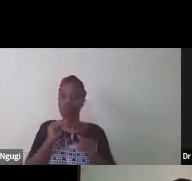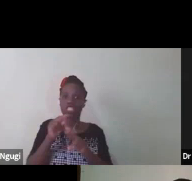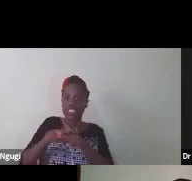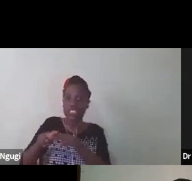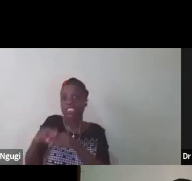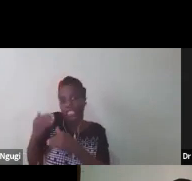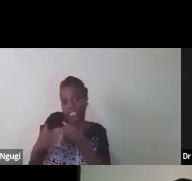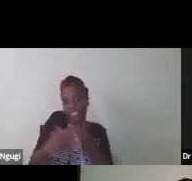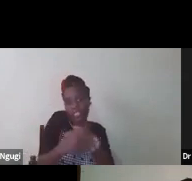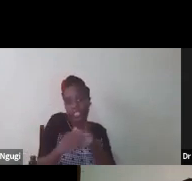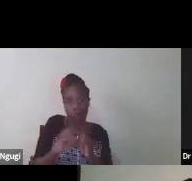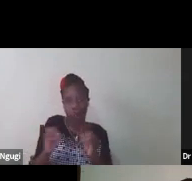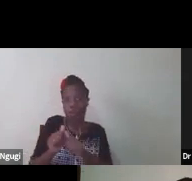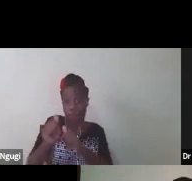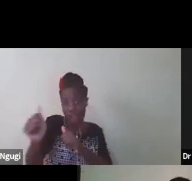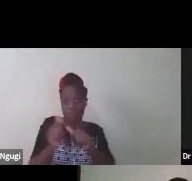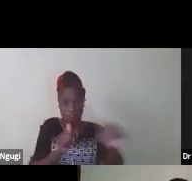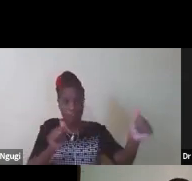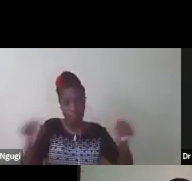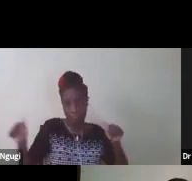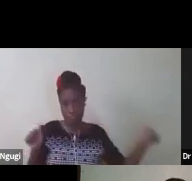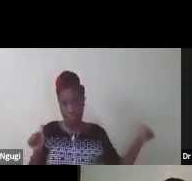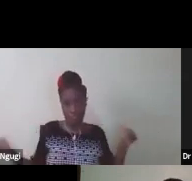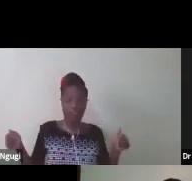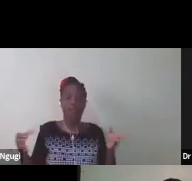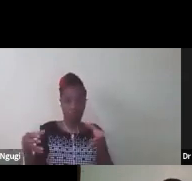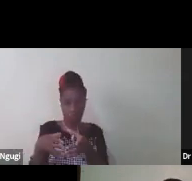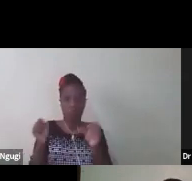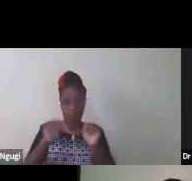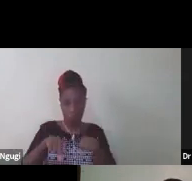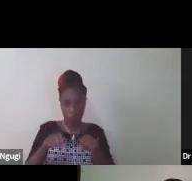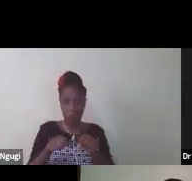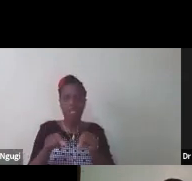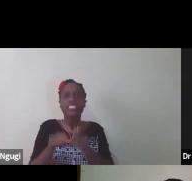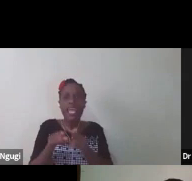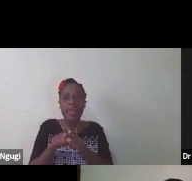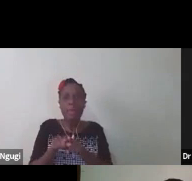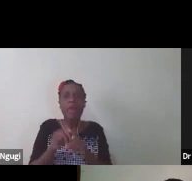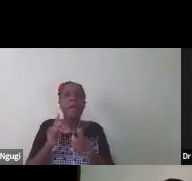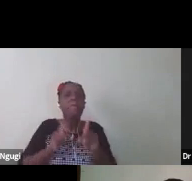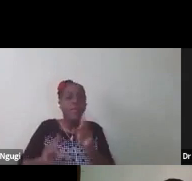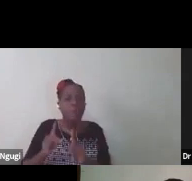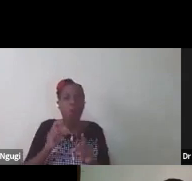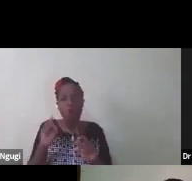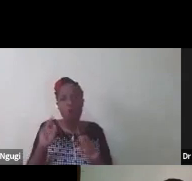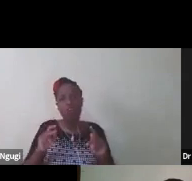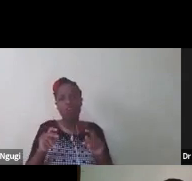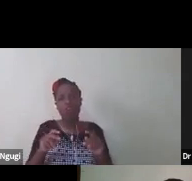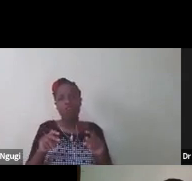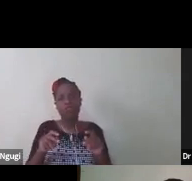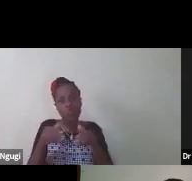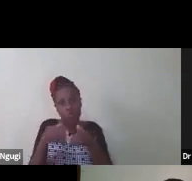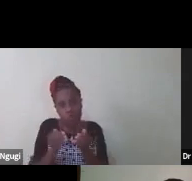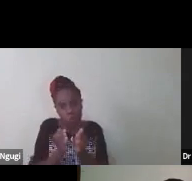important. If your room is small, then of course, the number of patients who can be contained there will equally be small. Once that one is